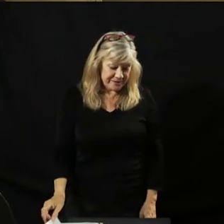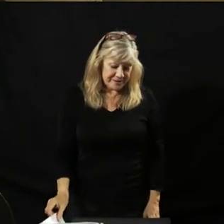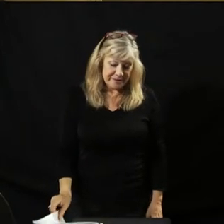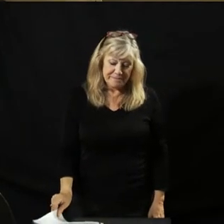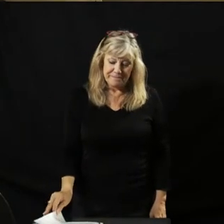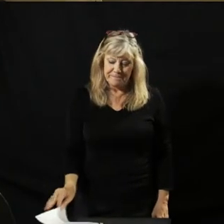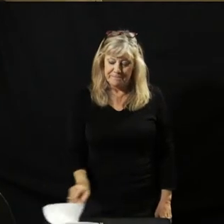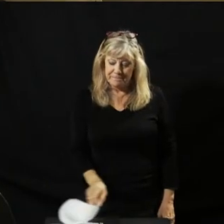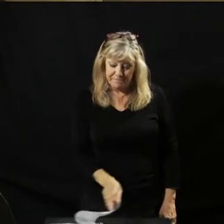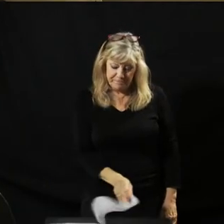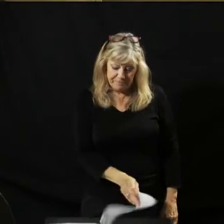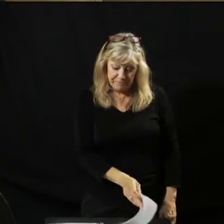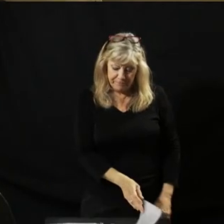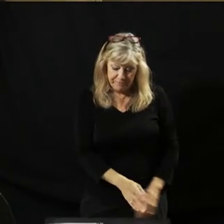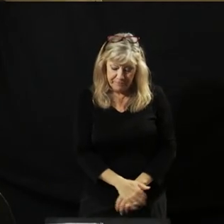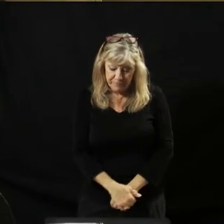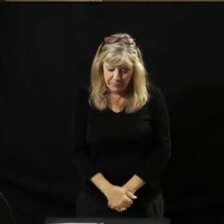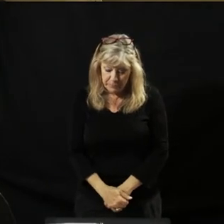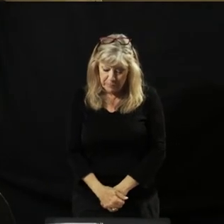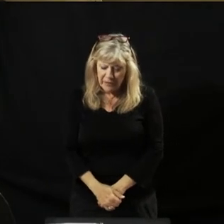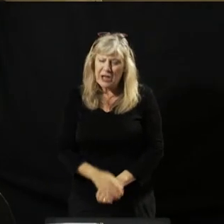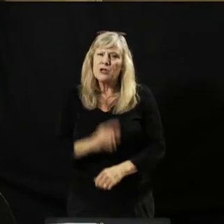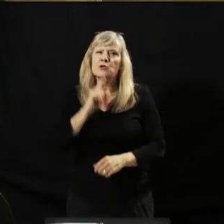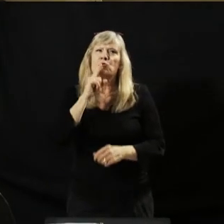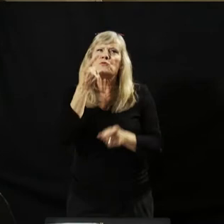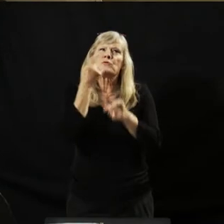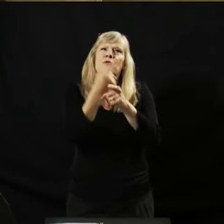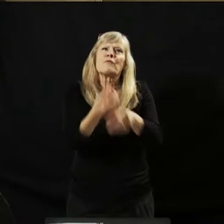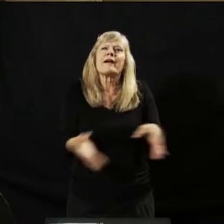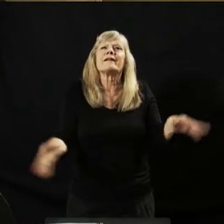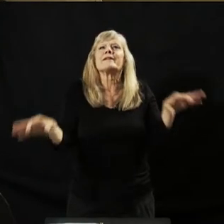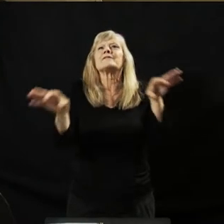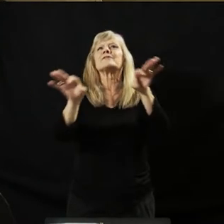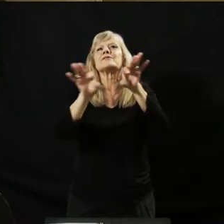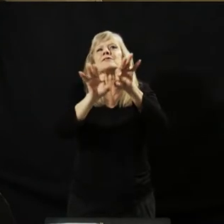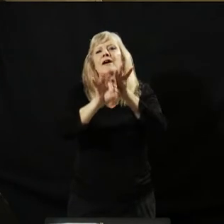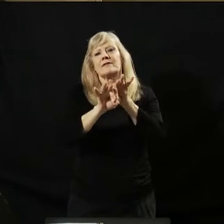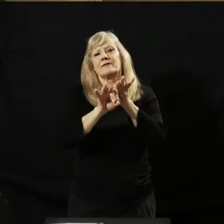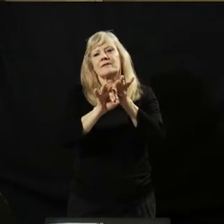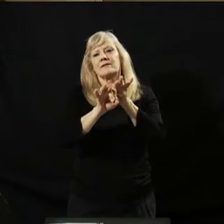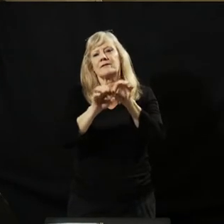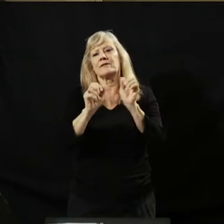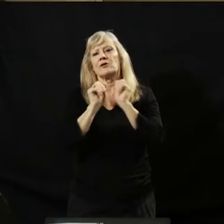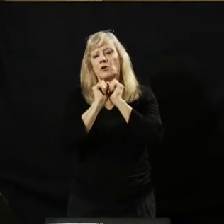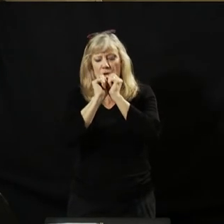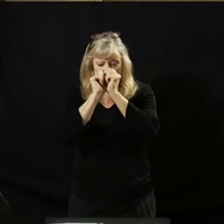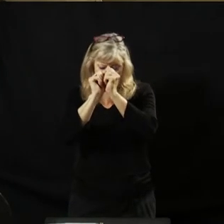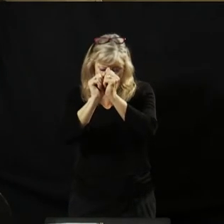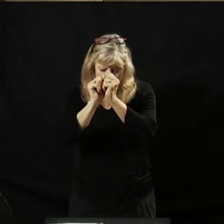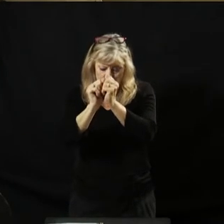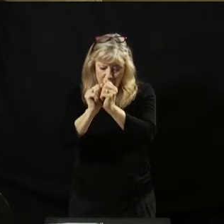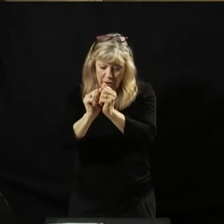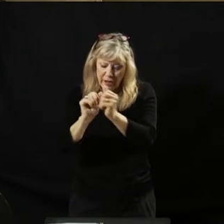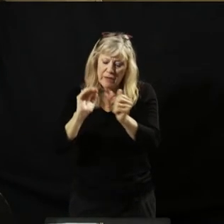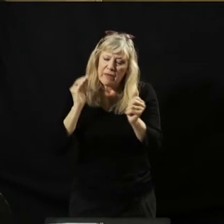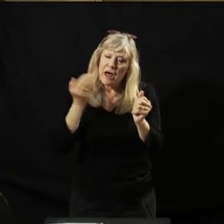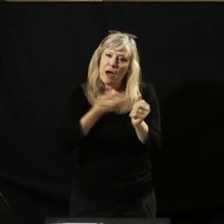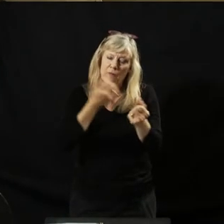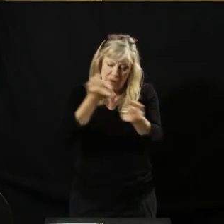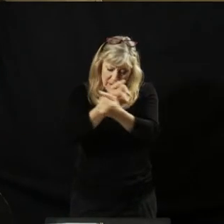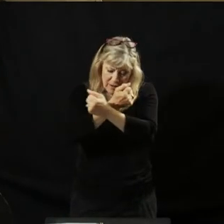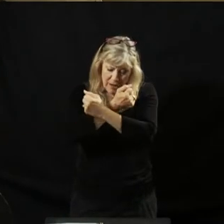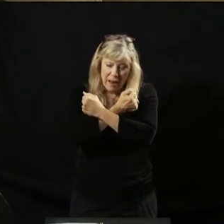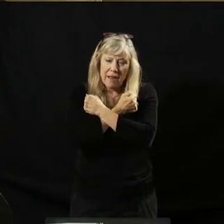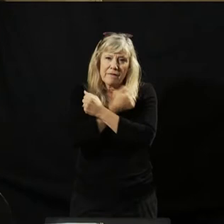just. It is truly right and just, with ardent love of mind and